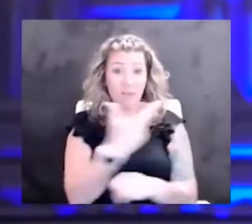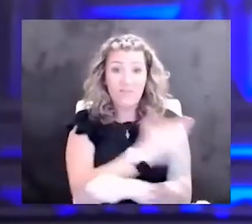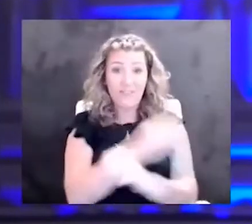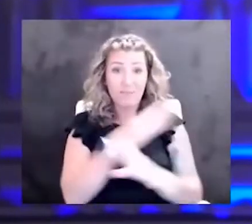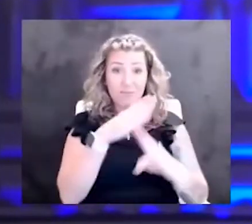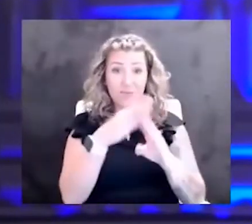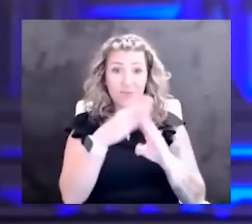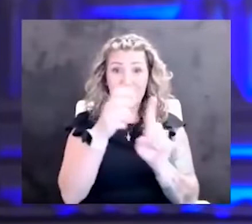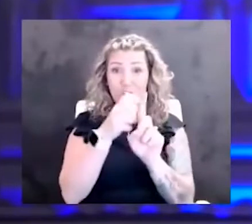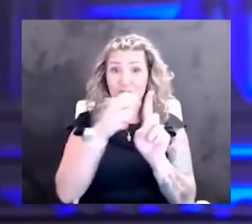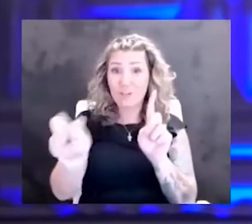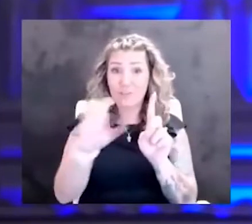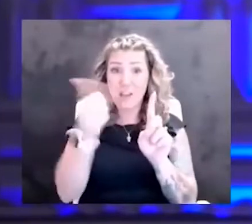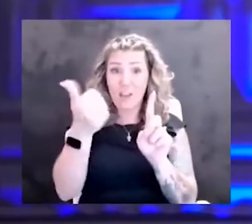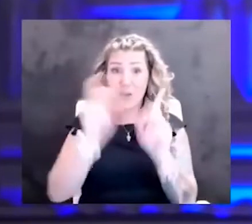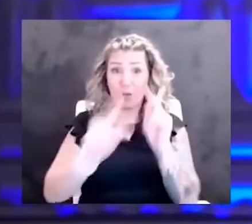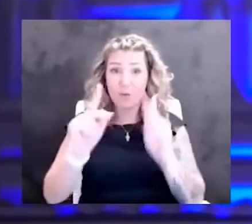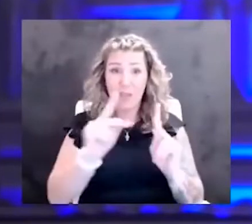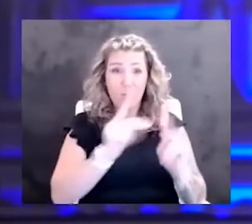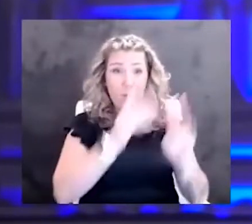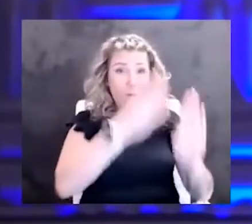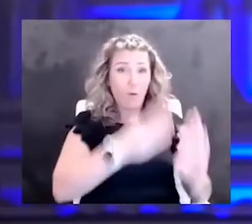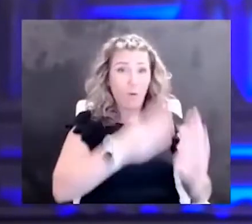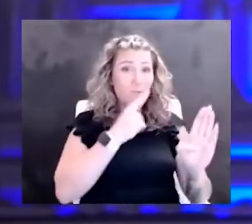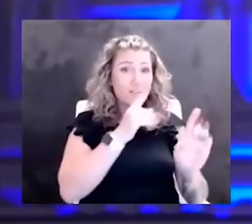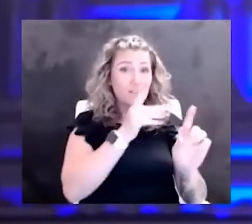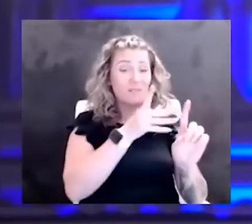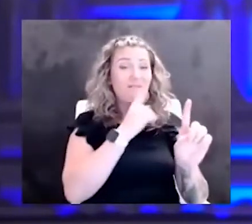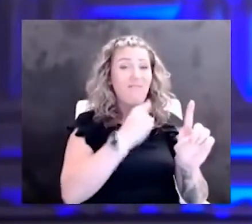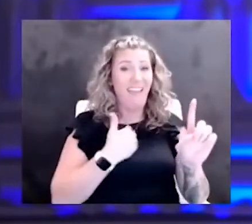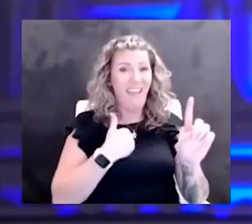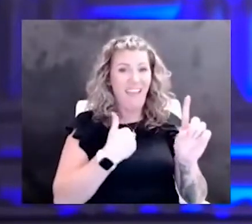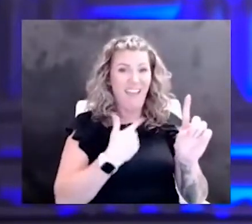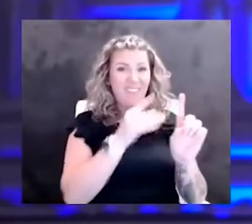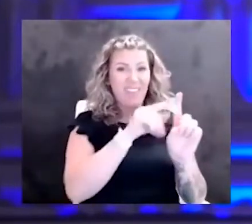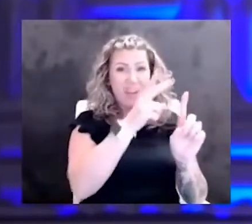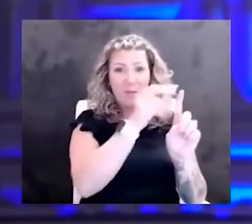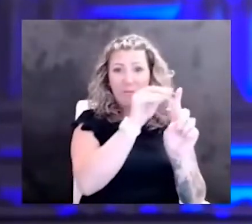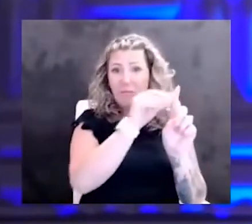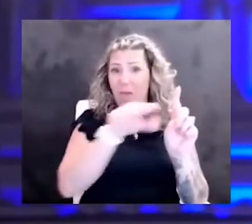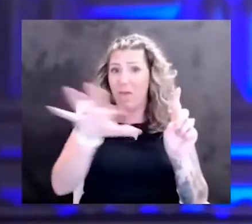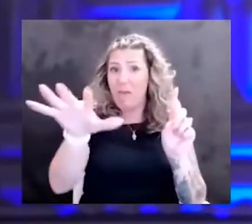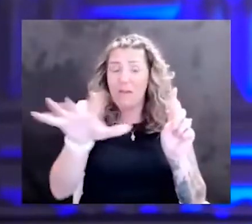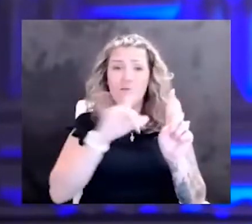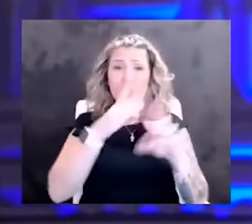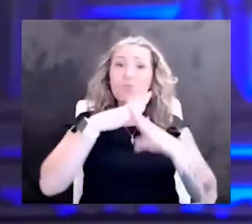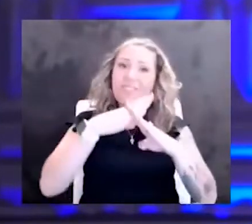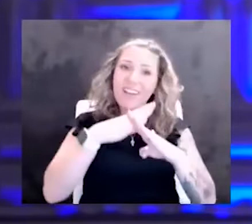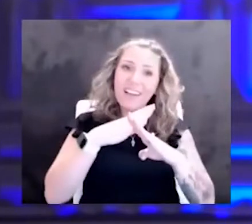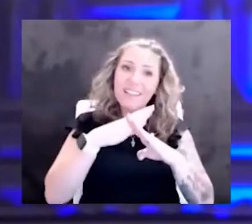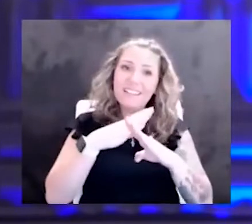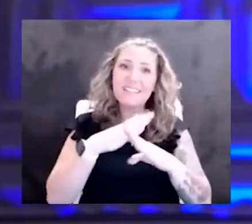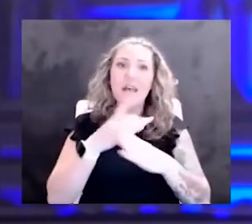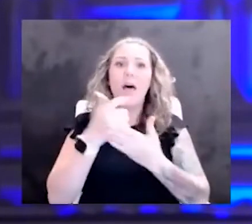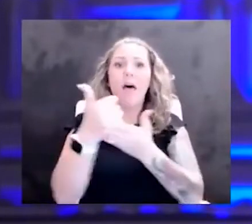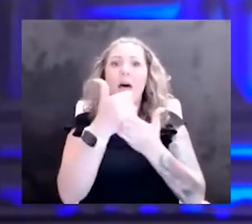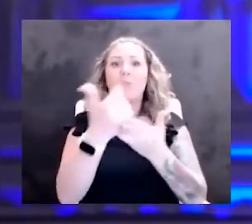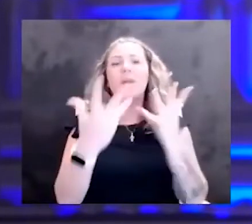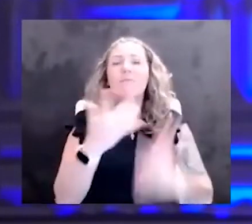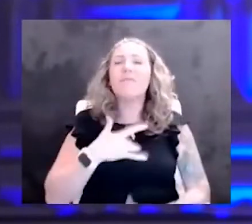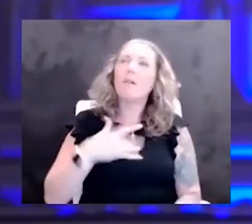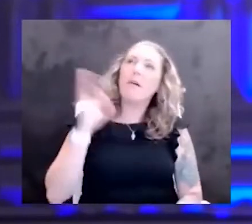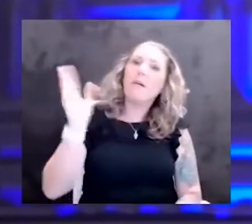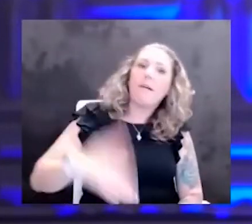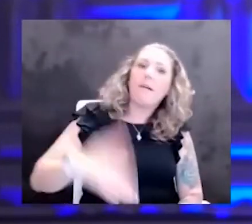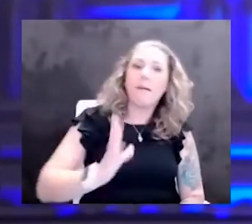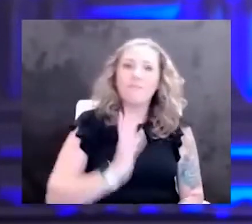to other people. So it continues to be an act of charity to help people around you. Okay, you may feel you may not get sick, even though you're probably